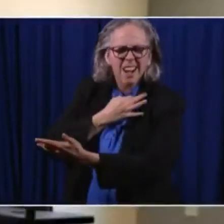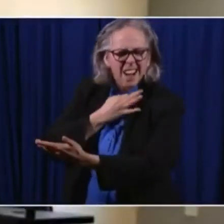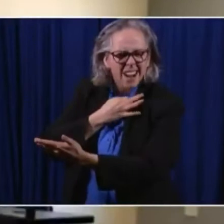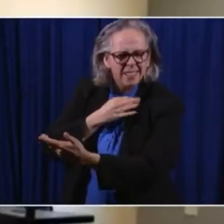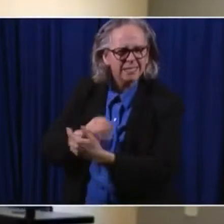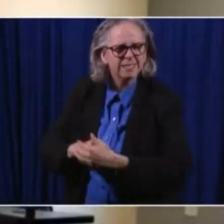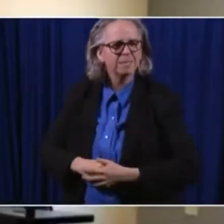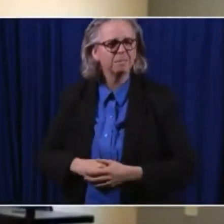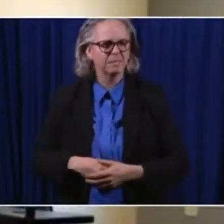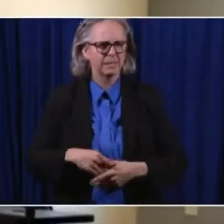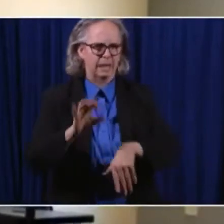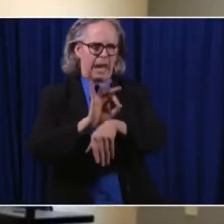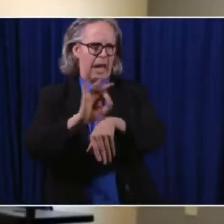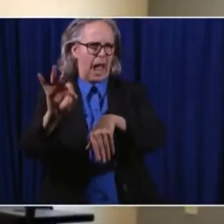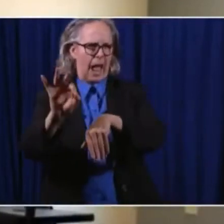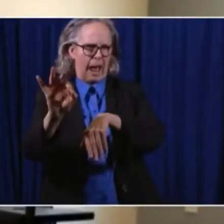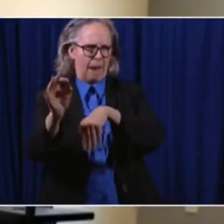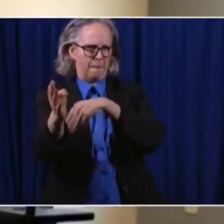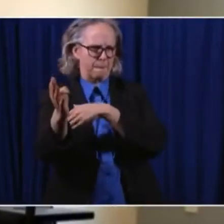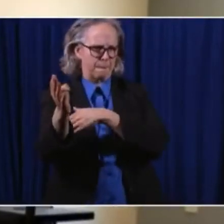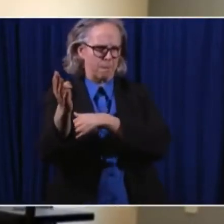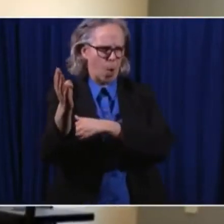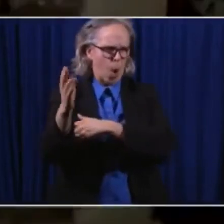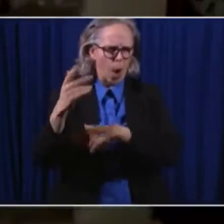started vaccinating right around 10.